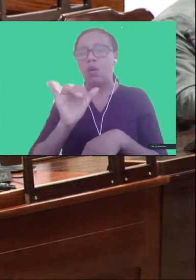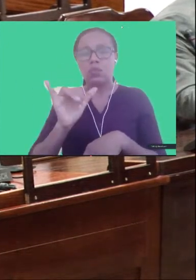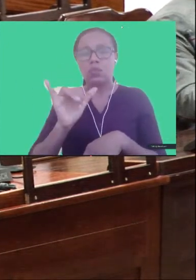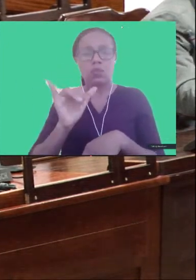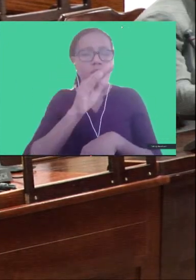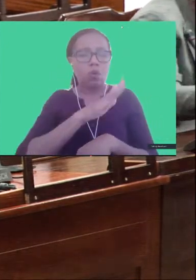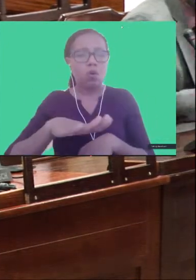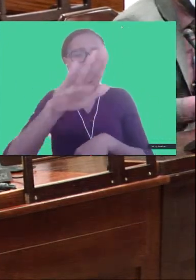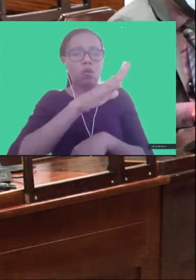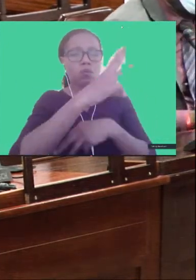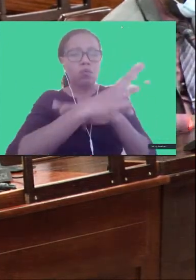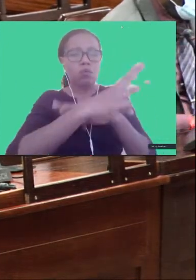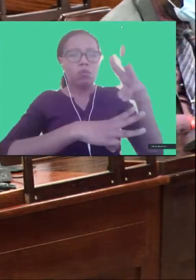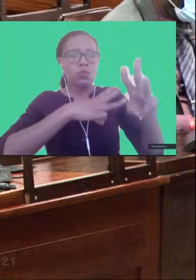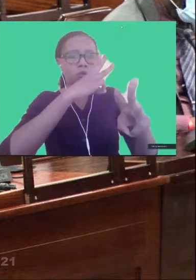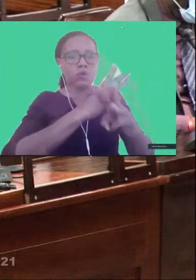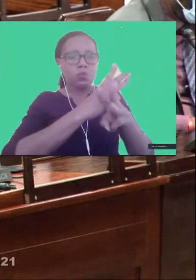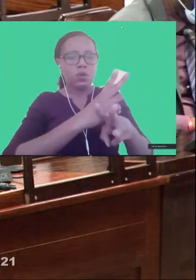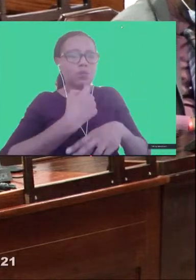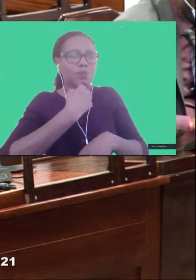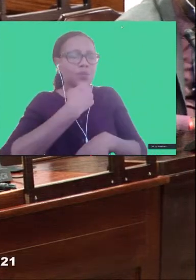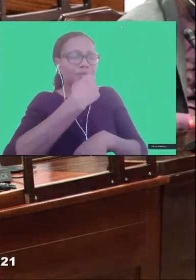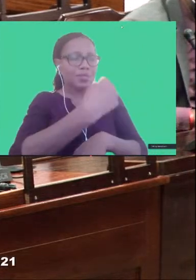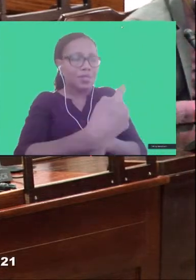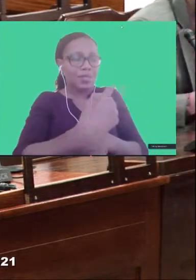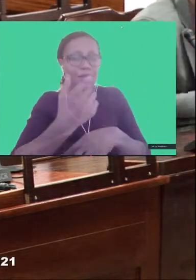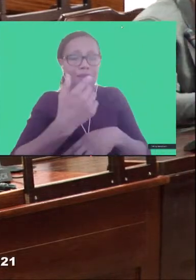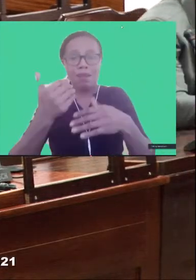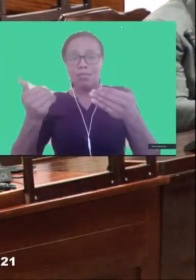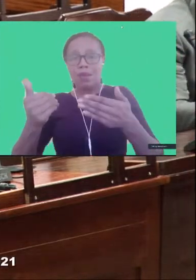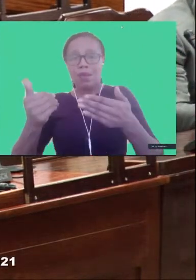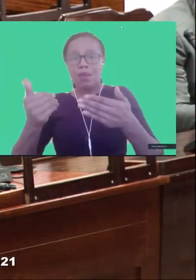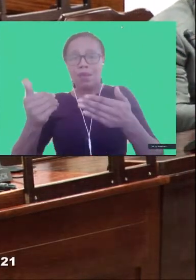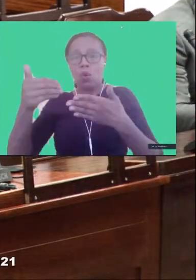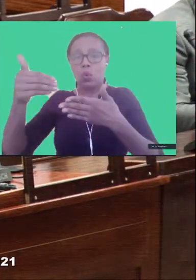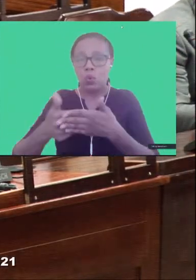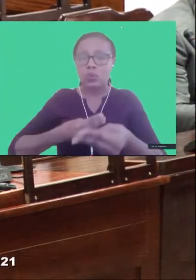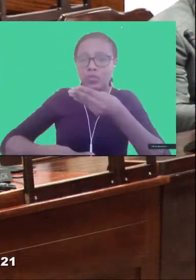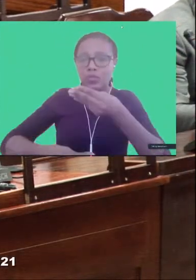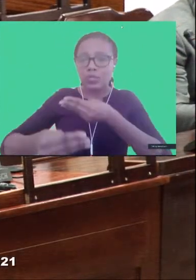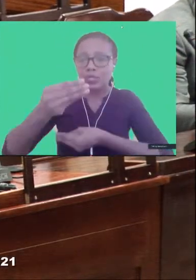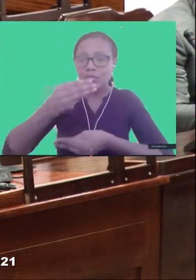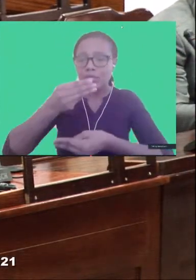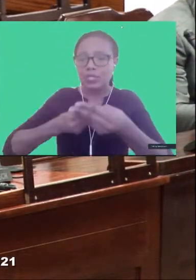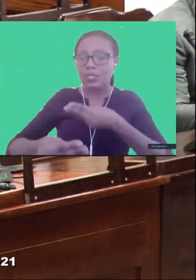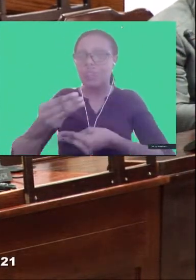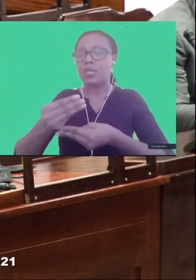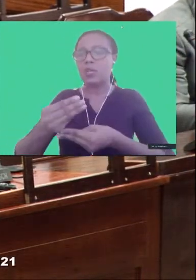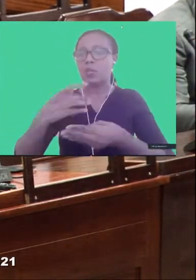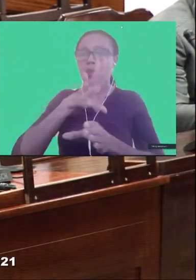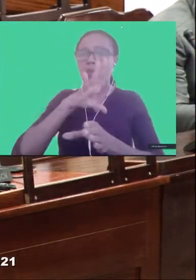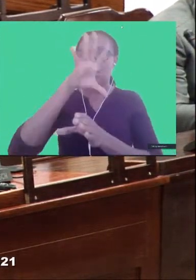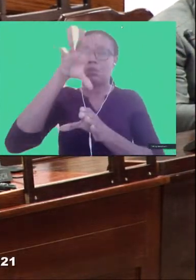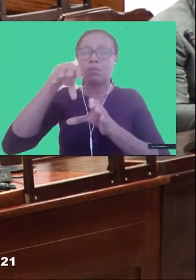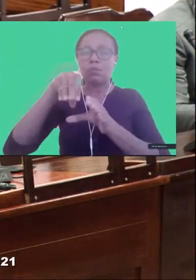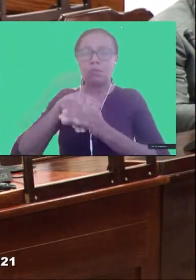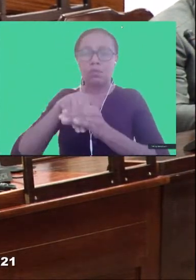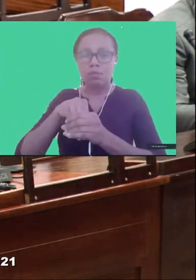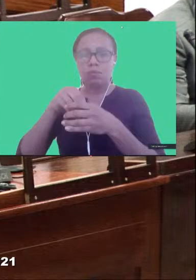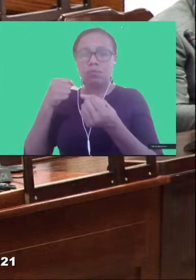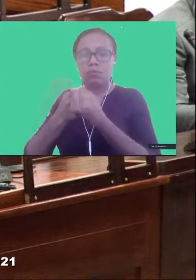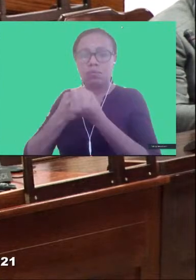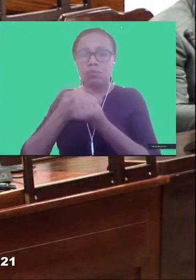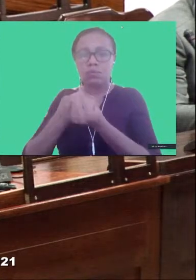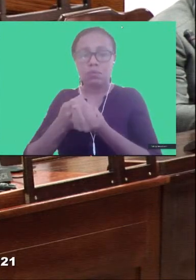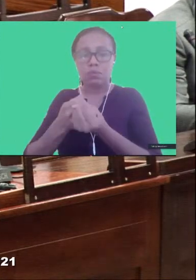the renewable sphere, as I call it. So you can probably elaborate and elucidate so